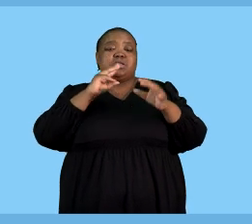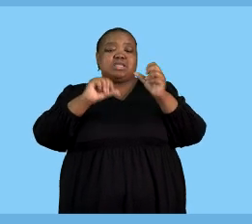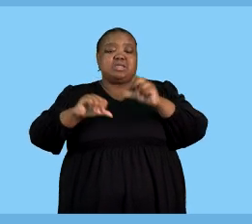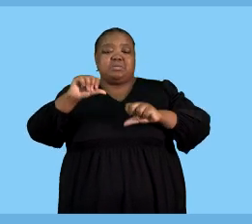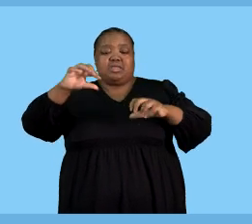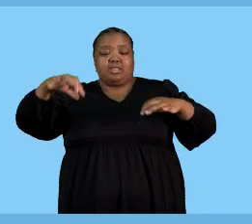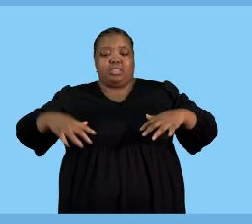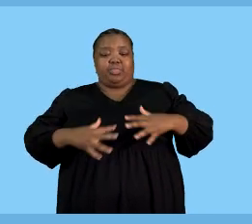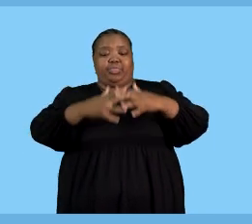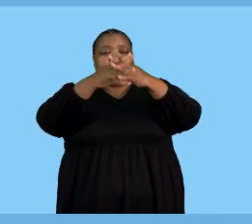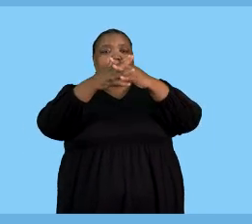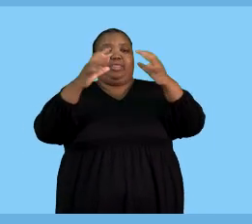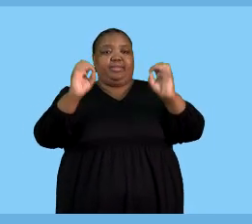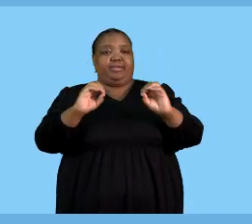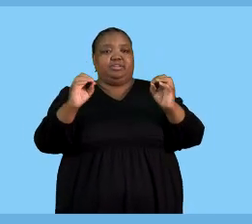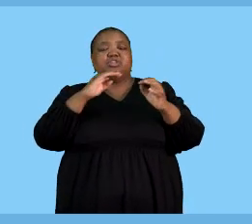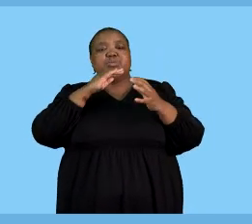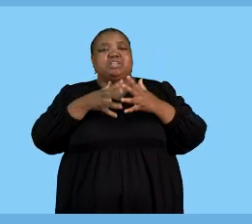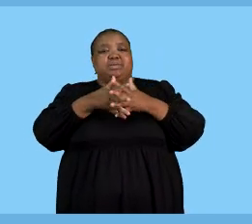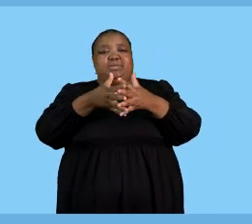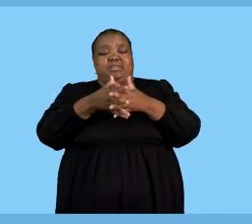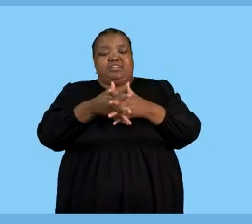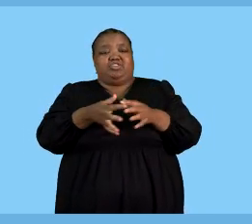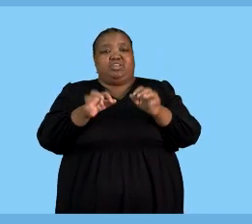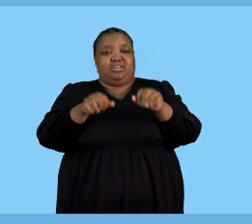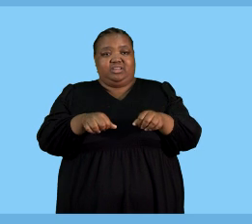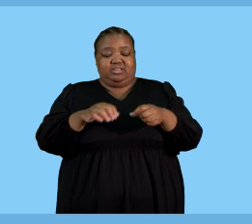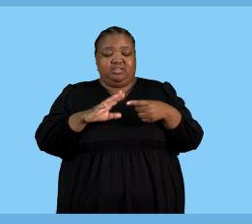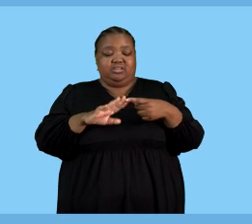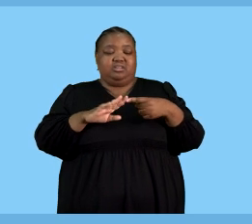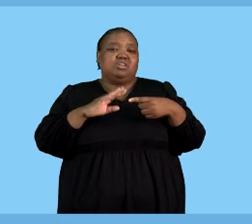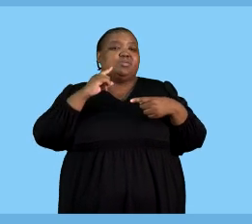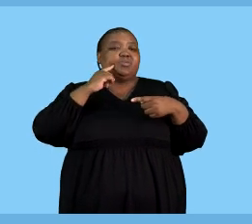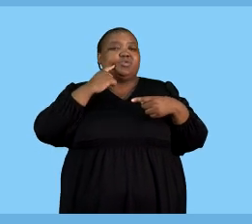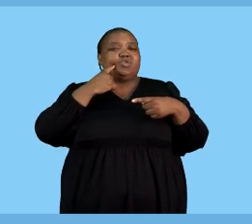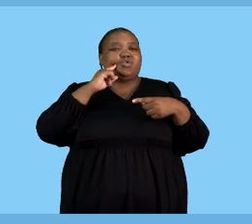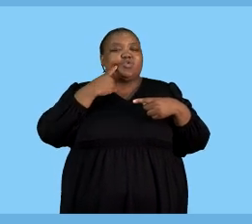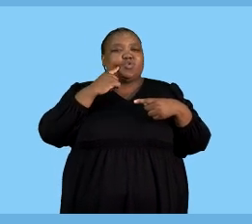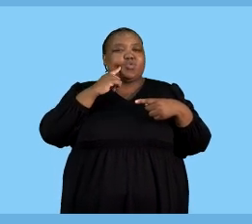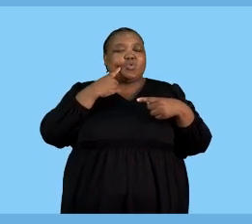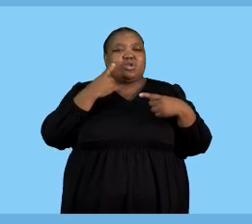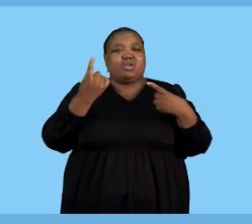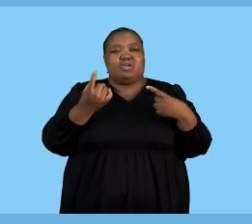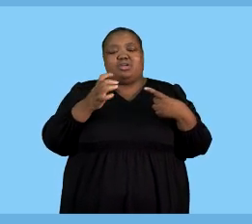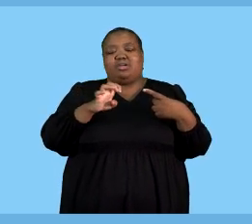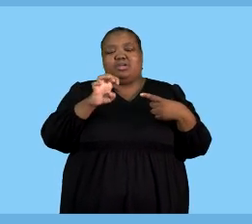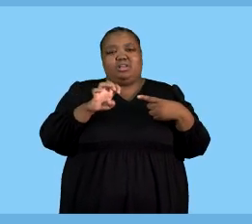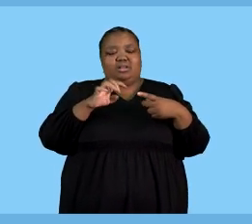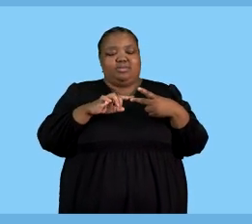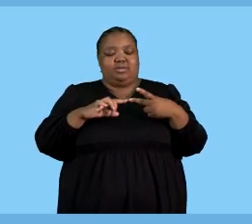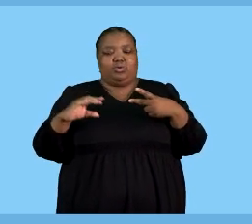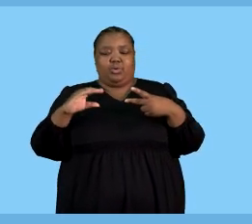are not chemically bonded. So it becomes a mixture. So sugar, is sugar an element, a compound, or a